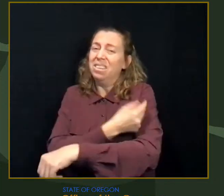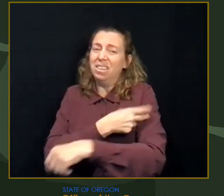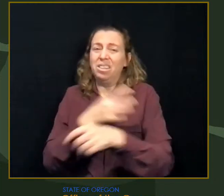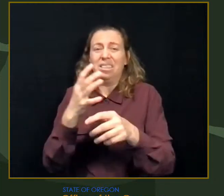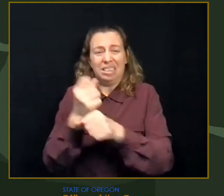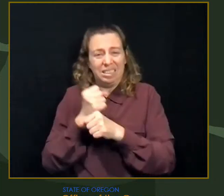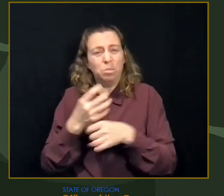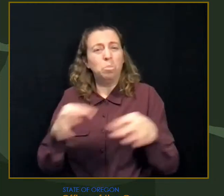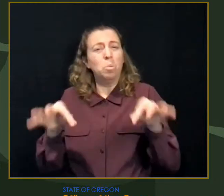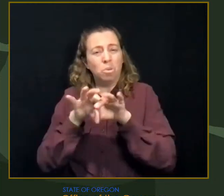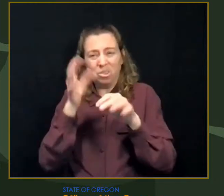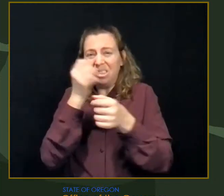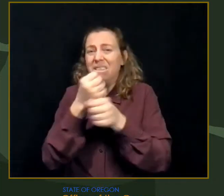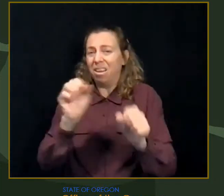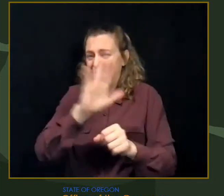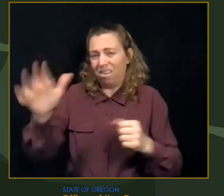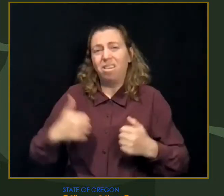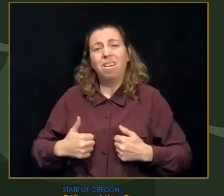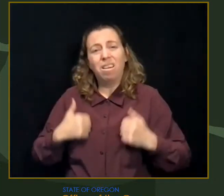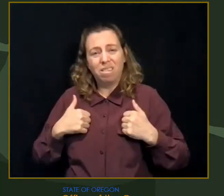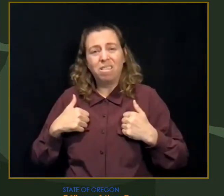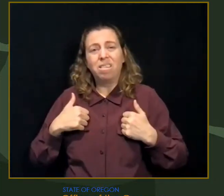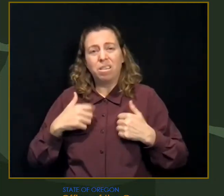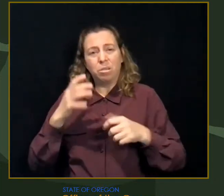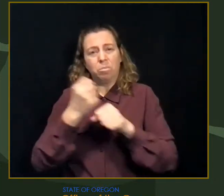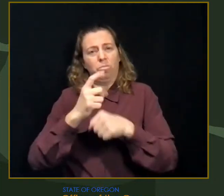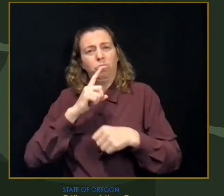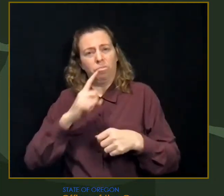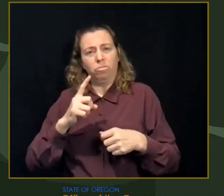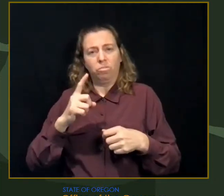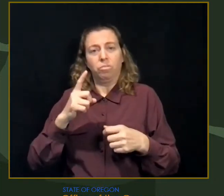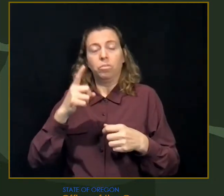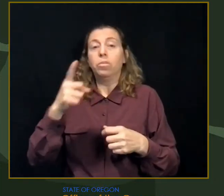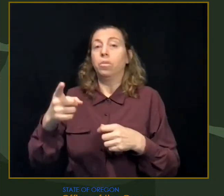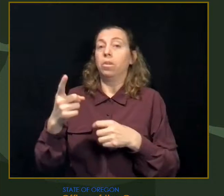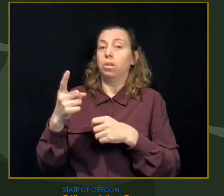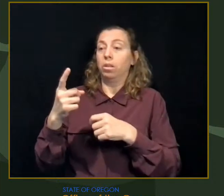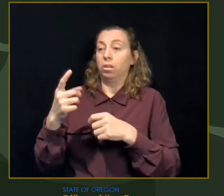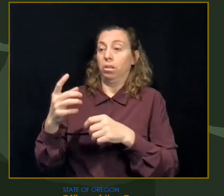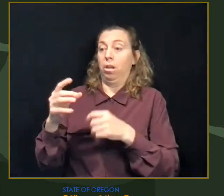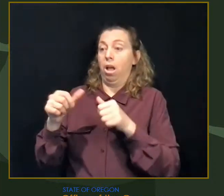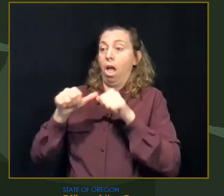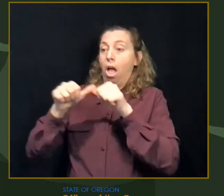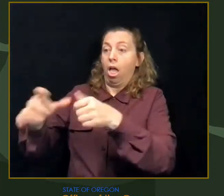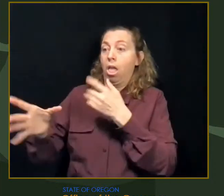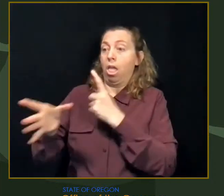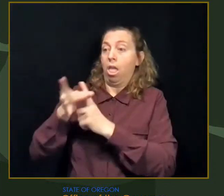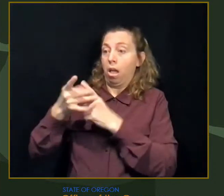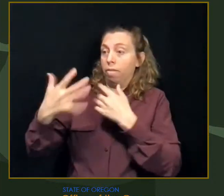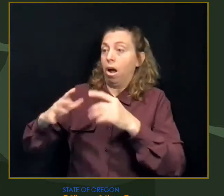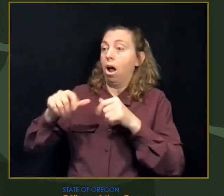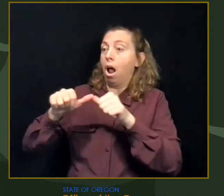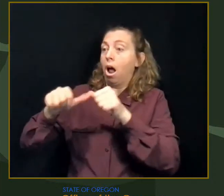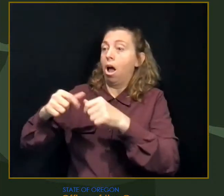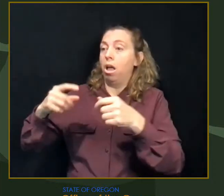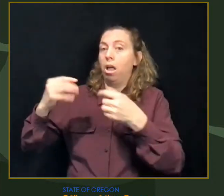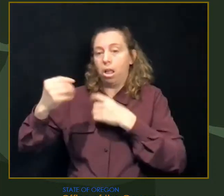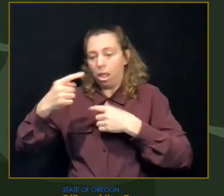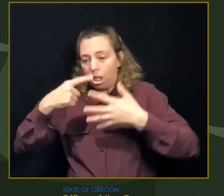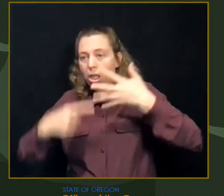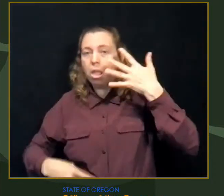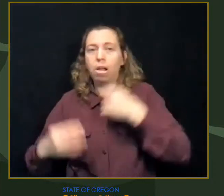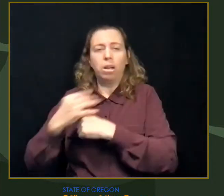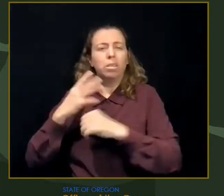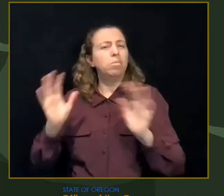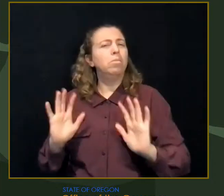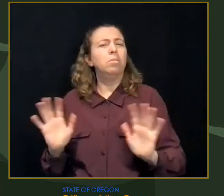and others don't have to get affected the same way and have to suffer like I have. For me as a teenager, I also strongly